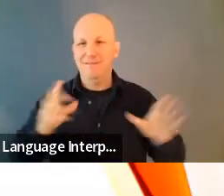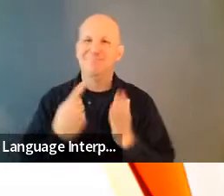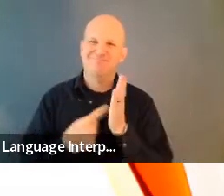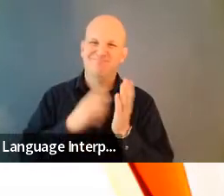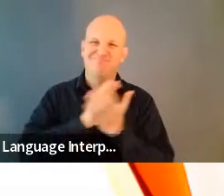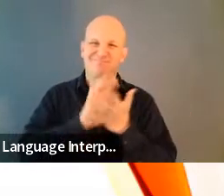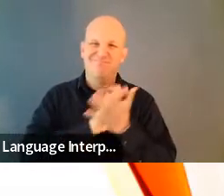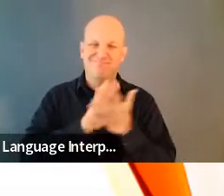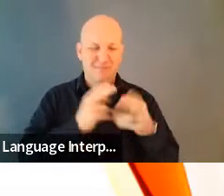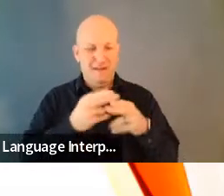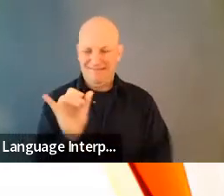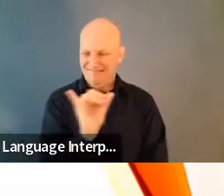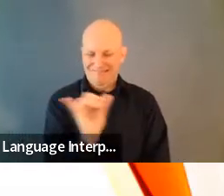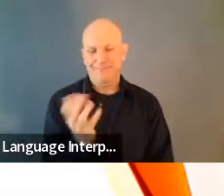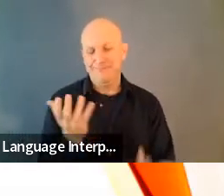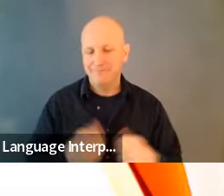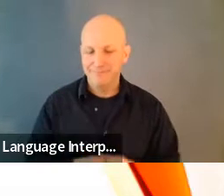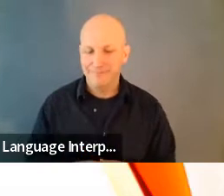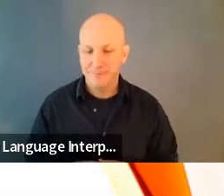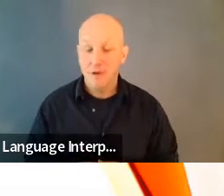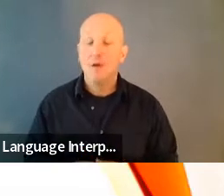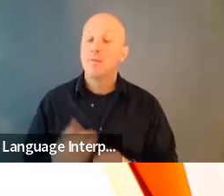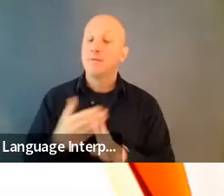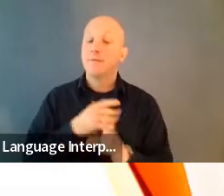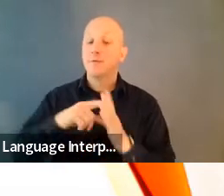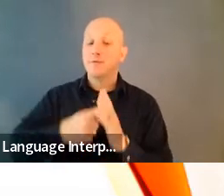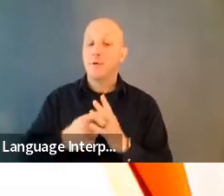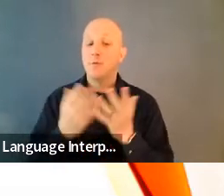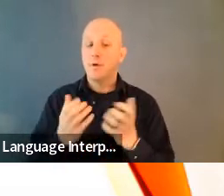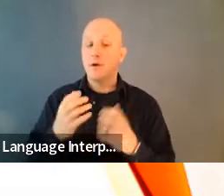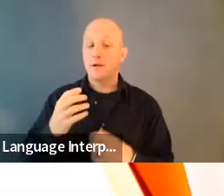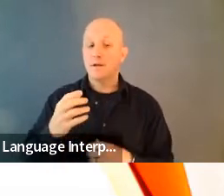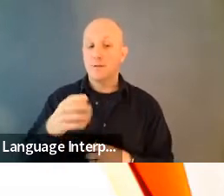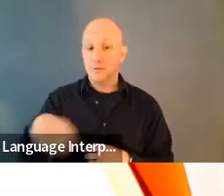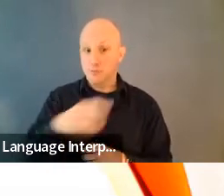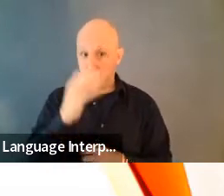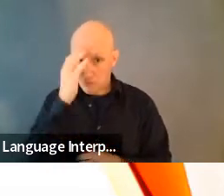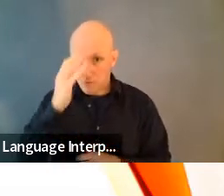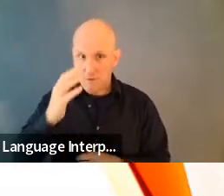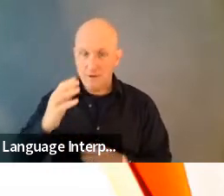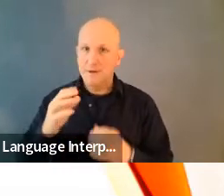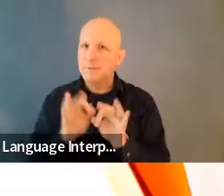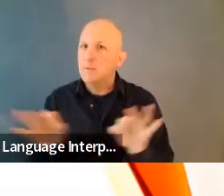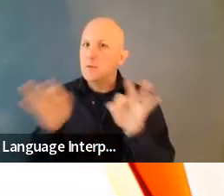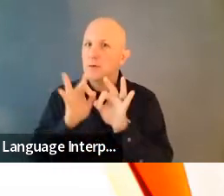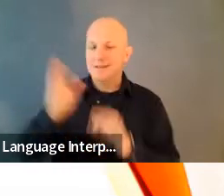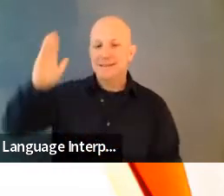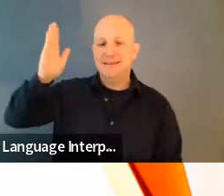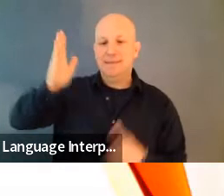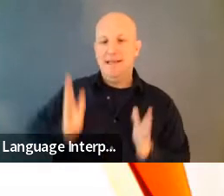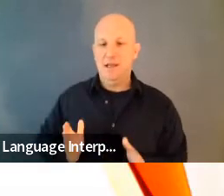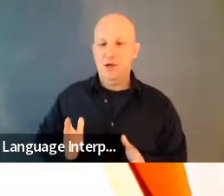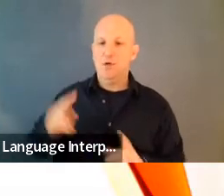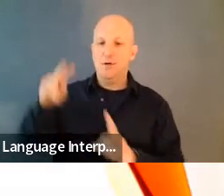wanted to ensure that you're in speaker view first. And